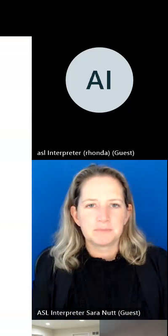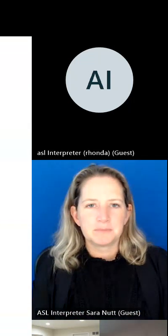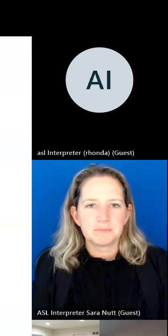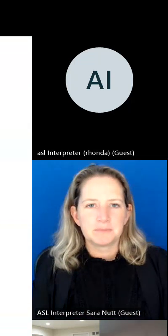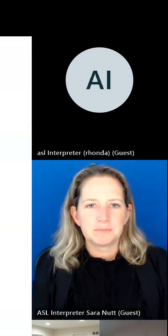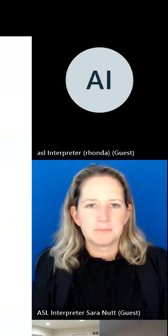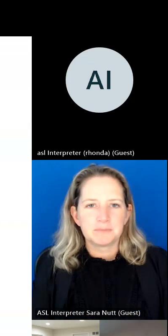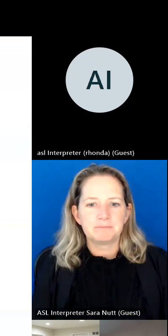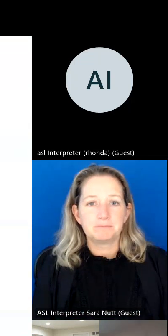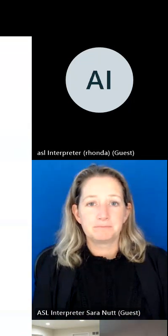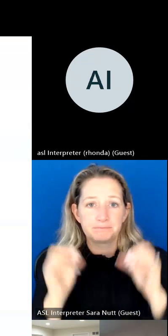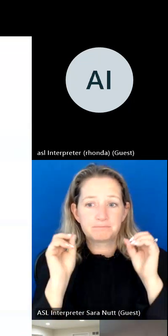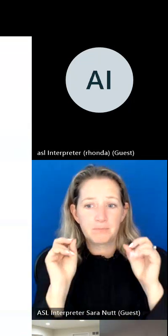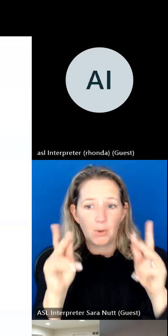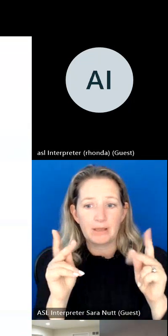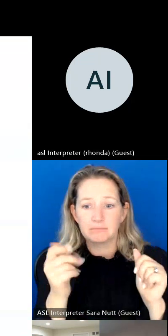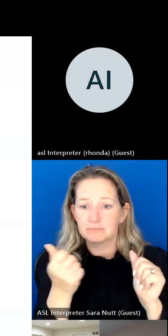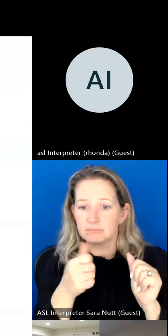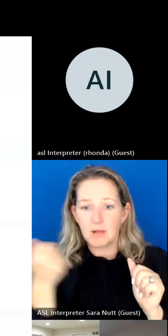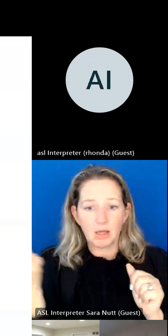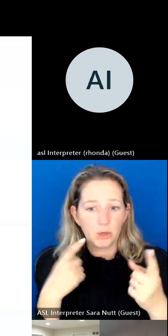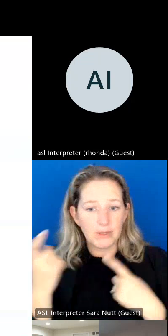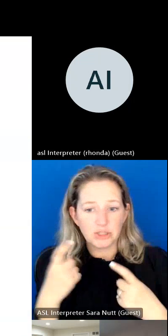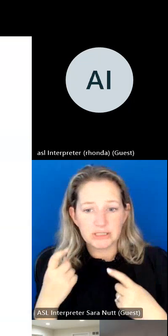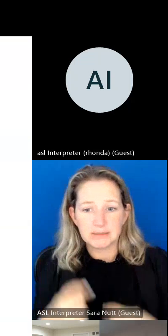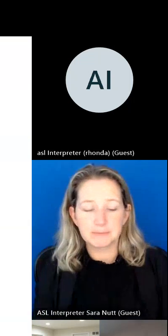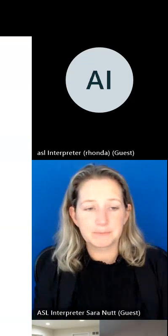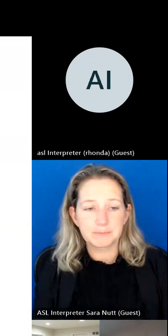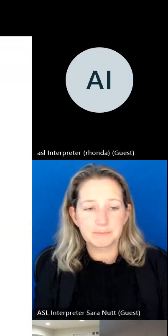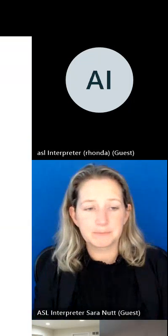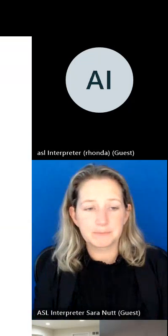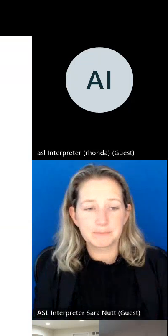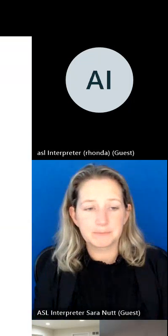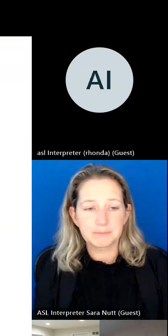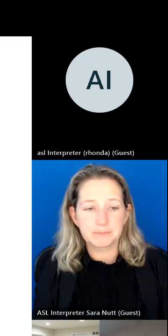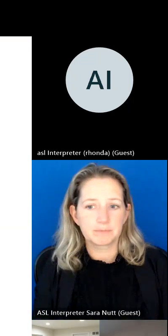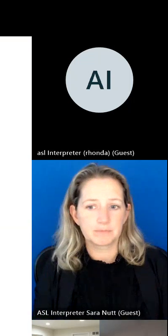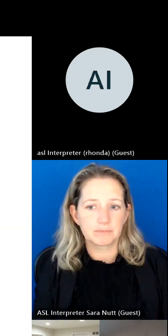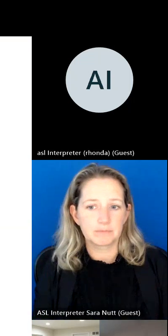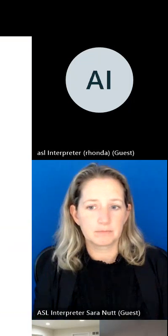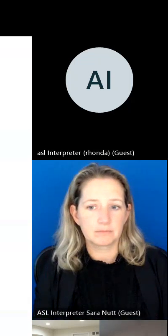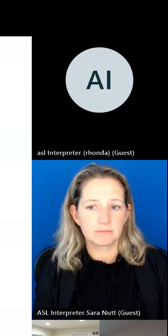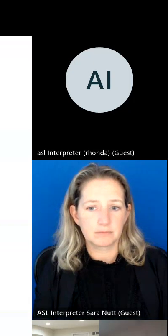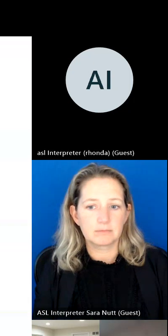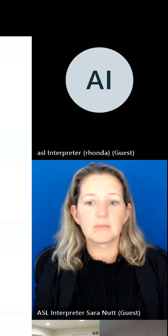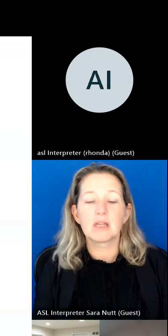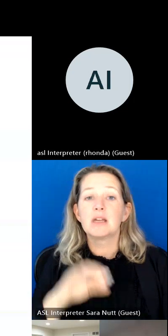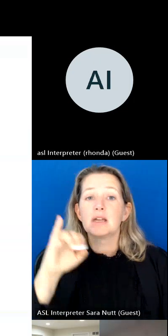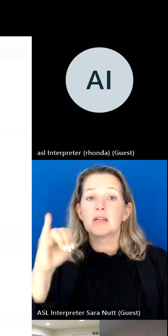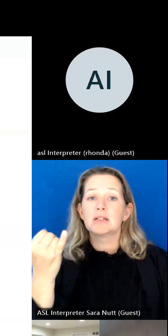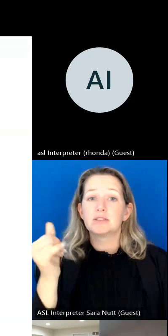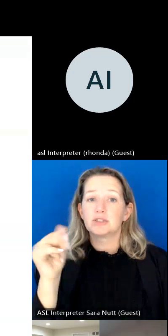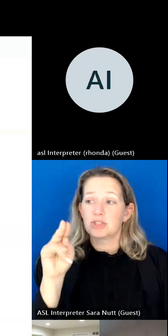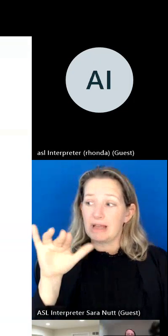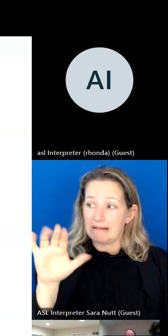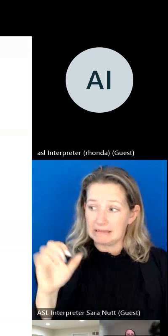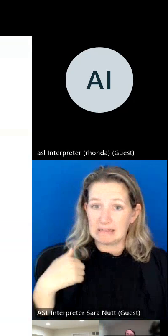Okay, any other questions? Well, Janice, I think I'll turn it back over to